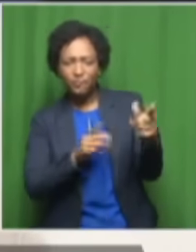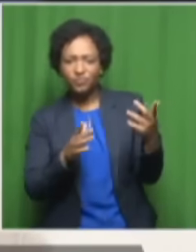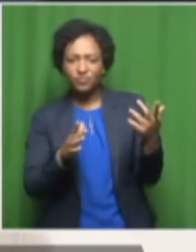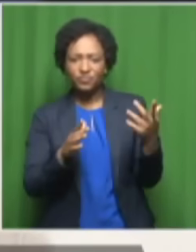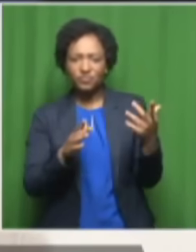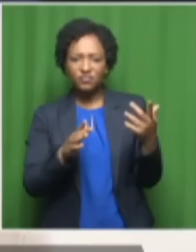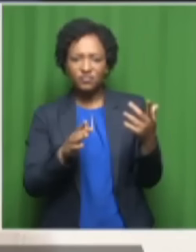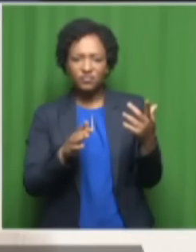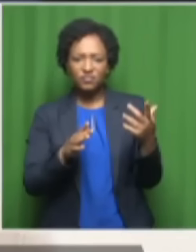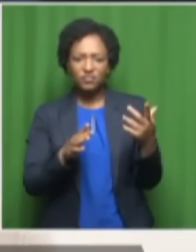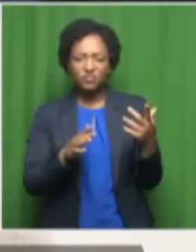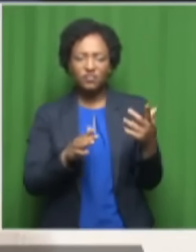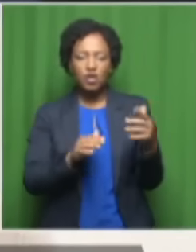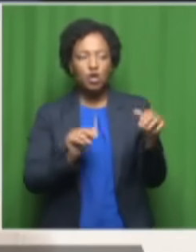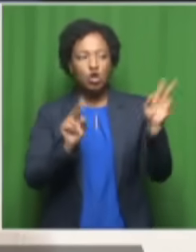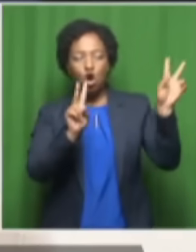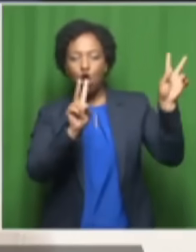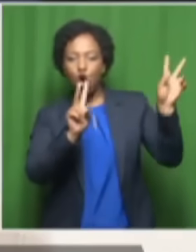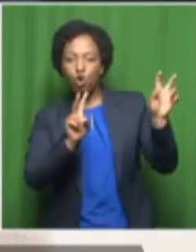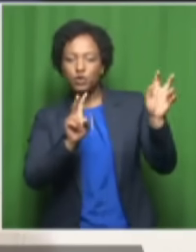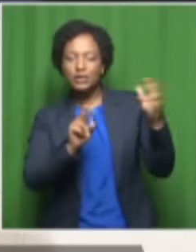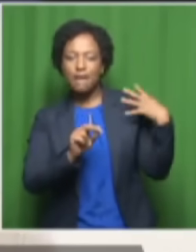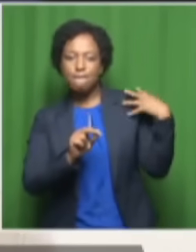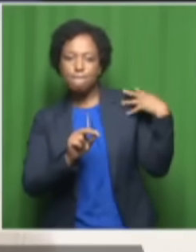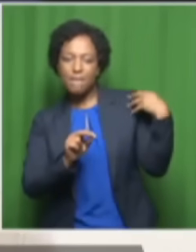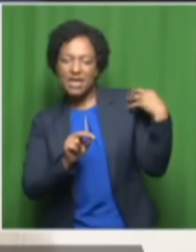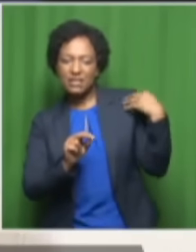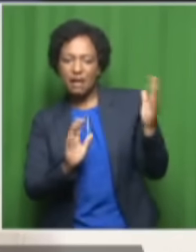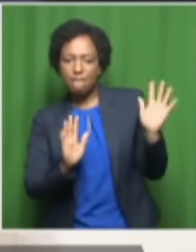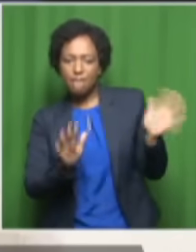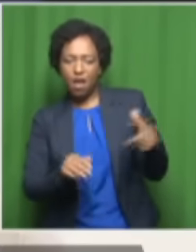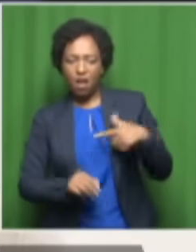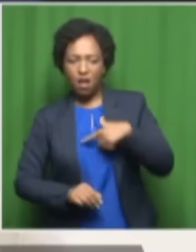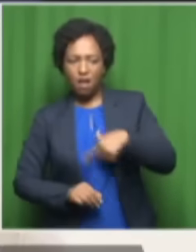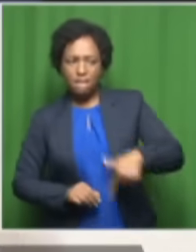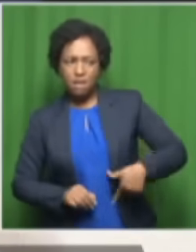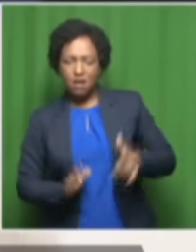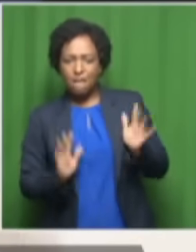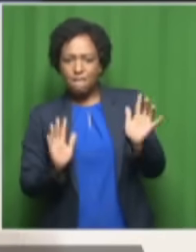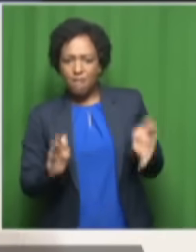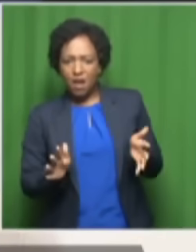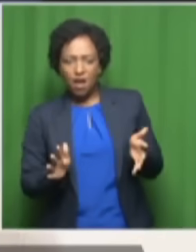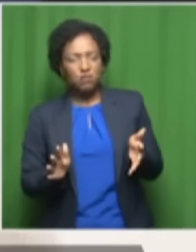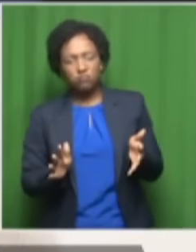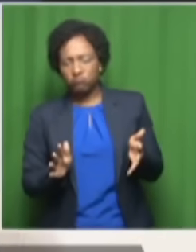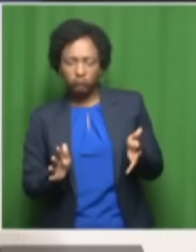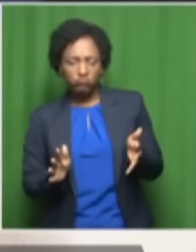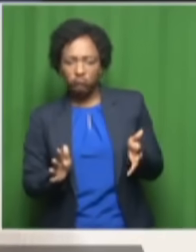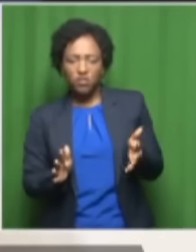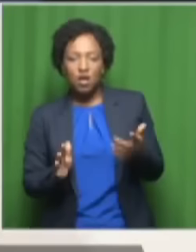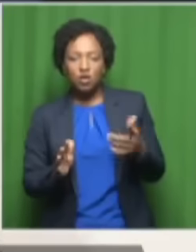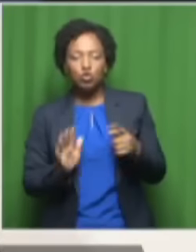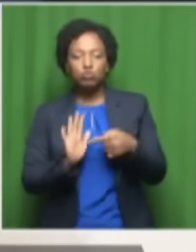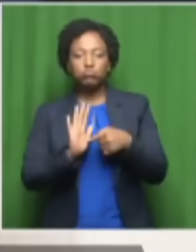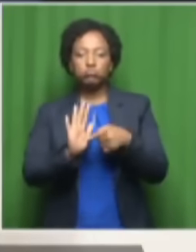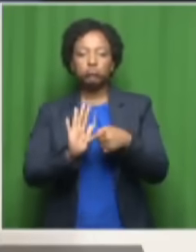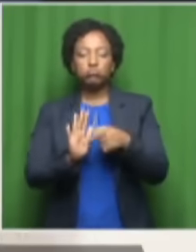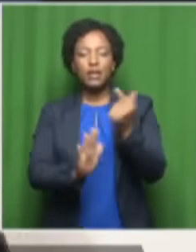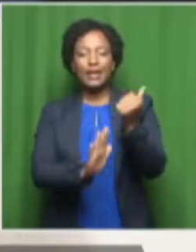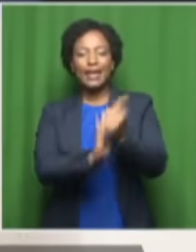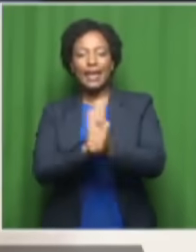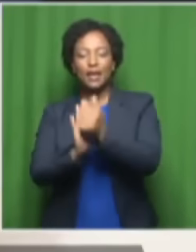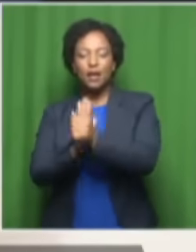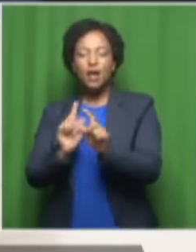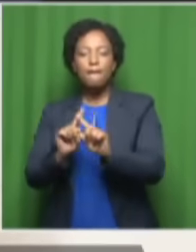not only quote ministers and presidents making these purported genocidal statements or real